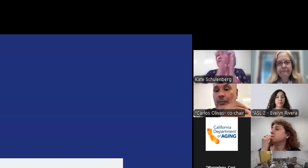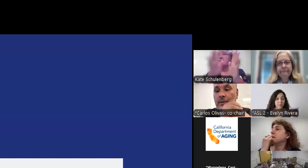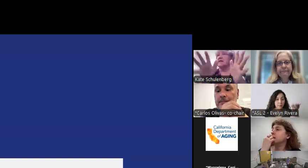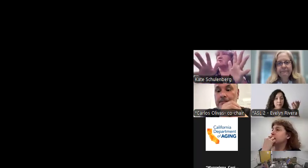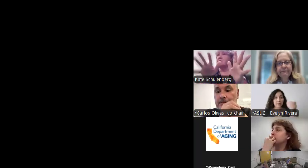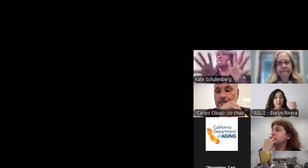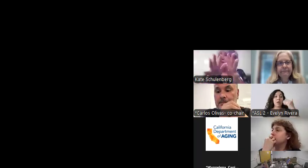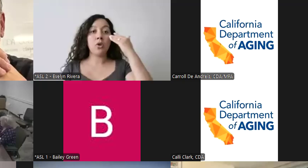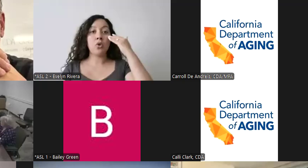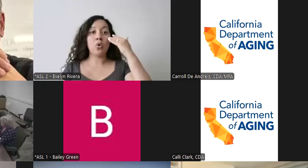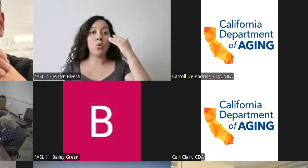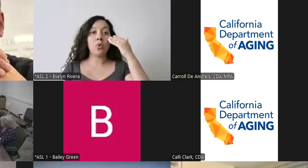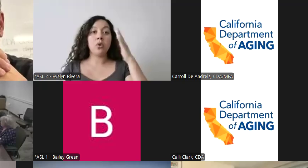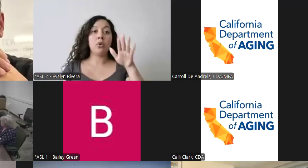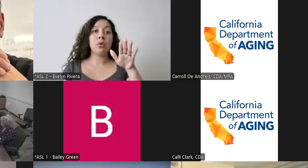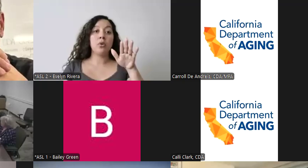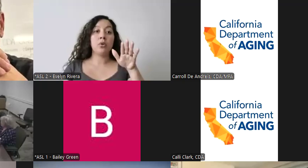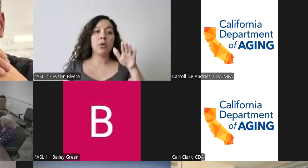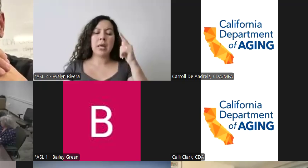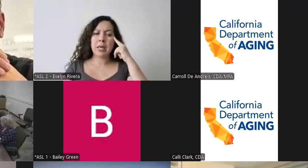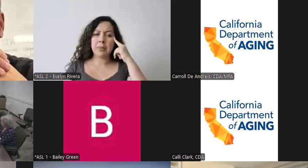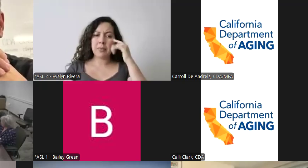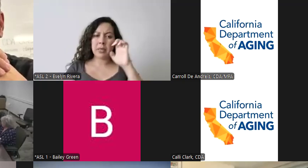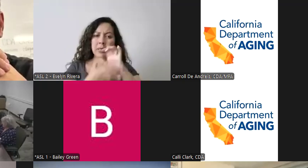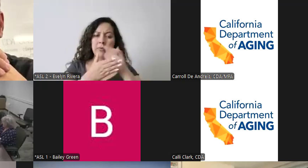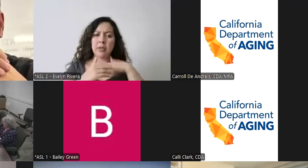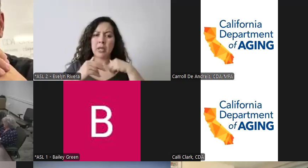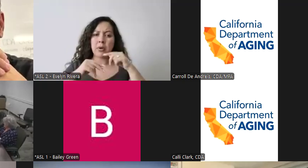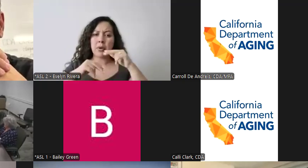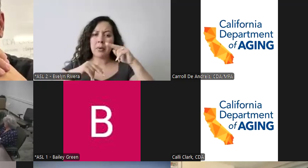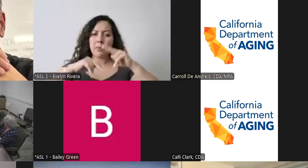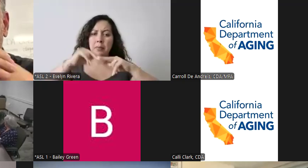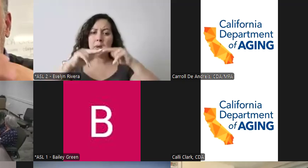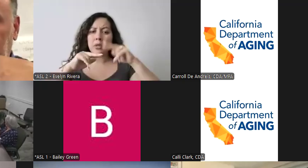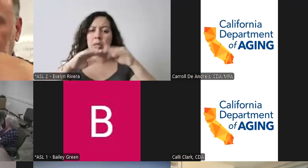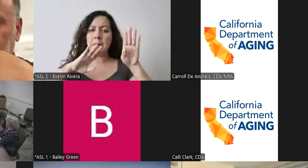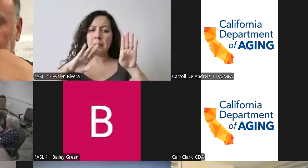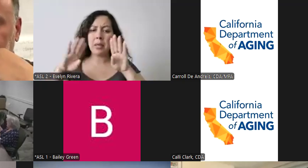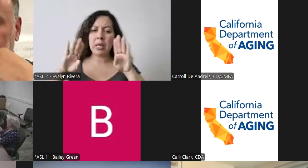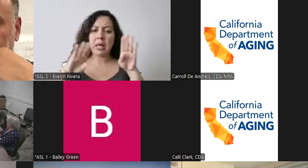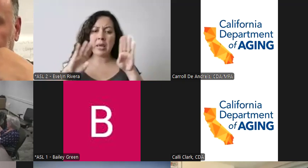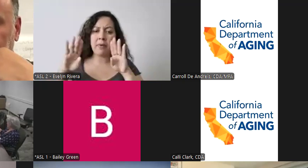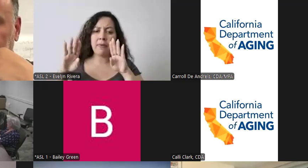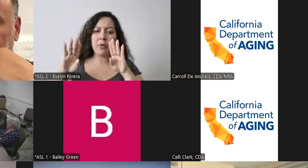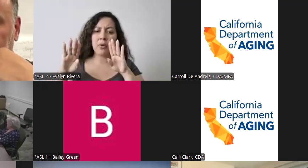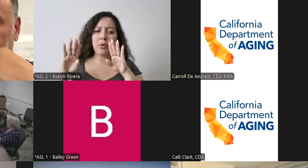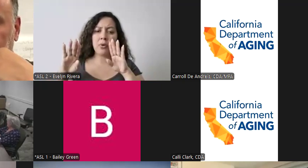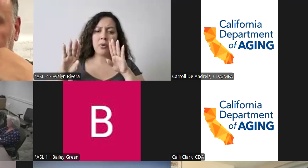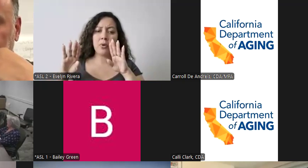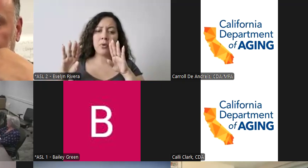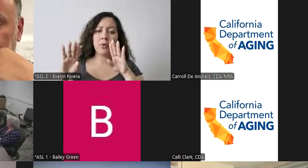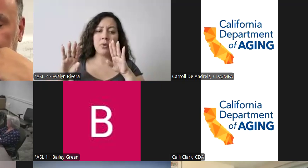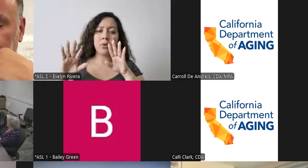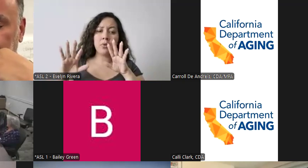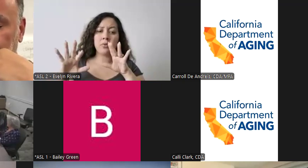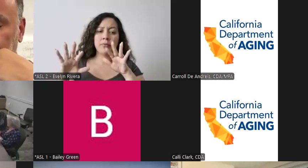know in Lathrop, I believe they're building a behavior care. Is that something that you know about? I guess is that part of